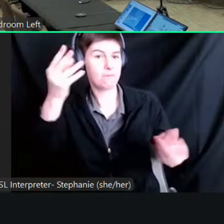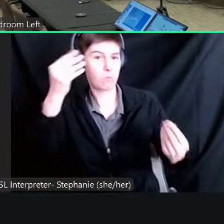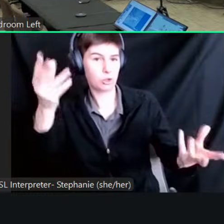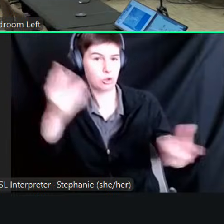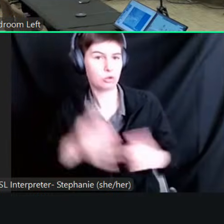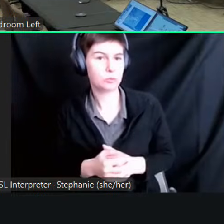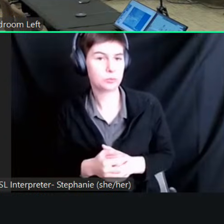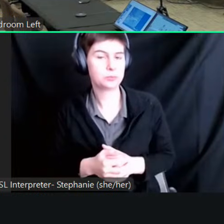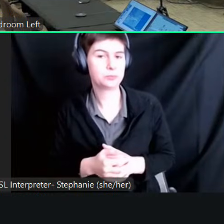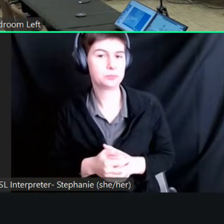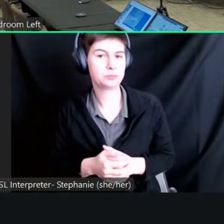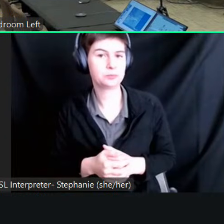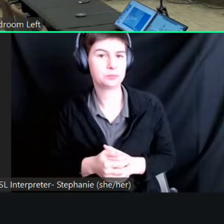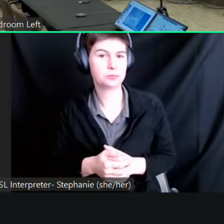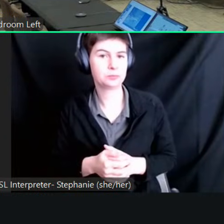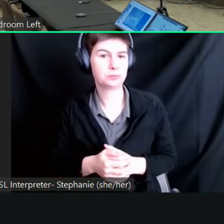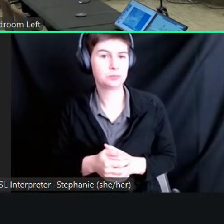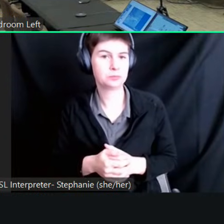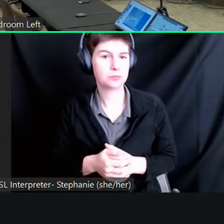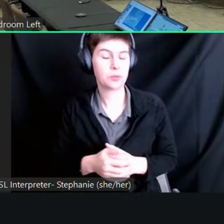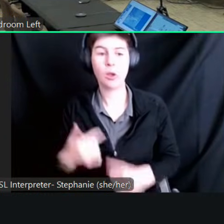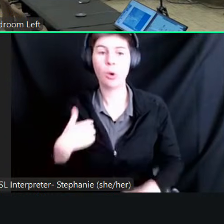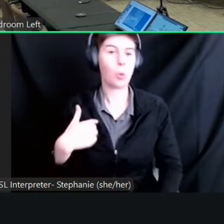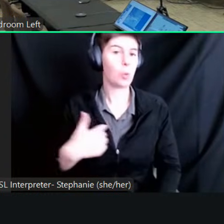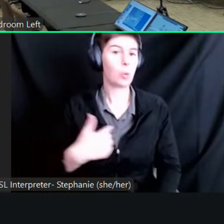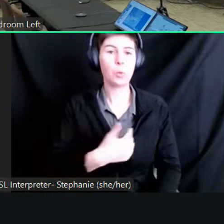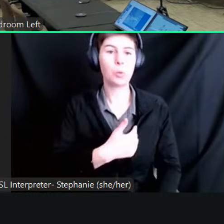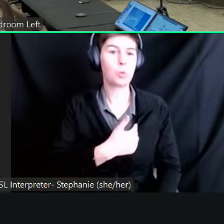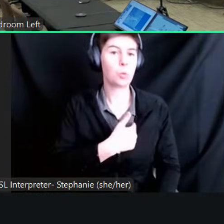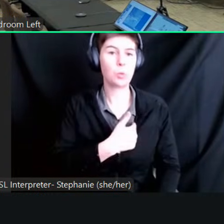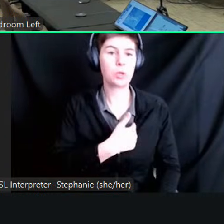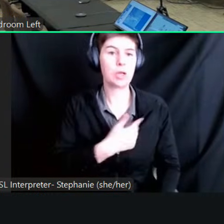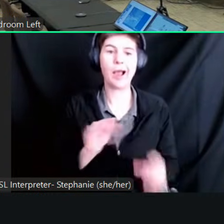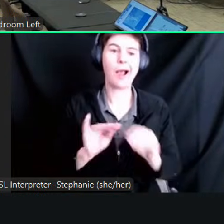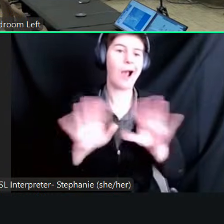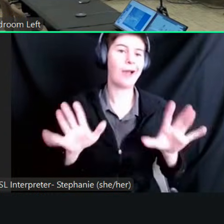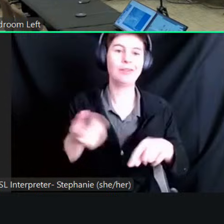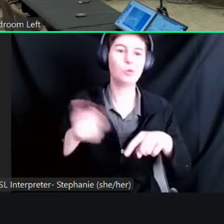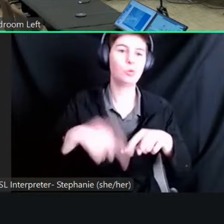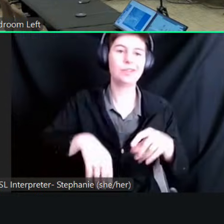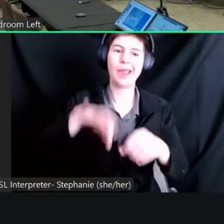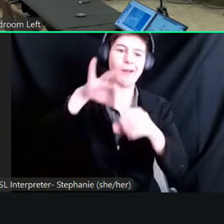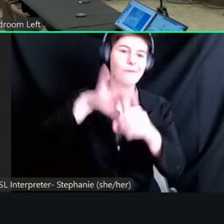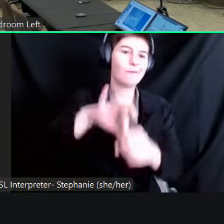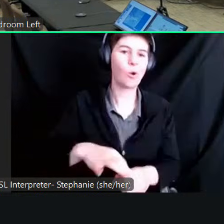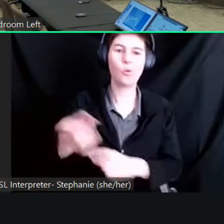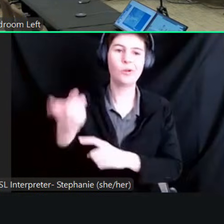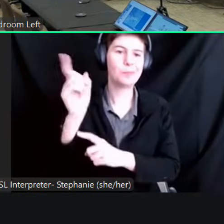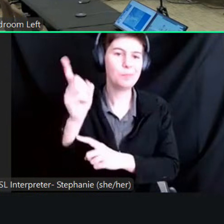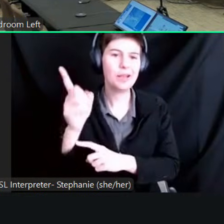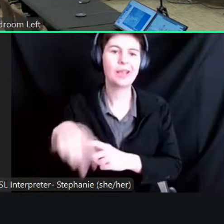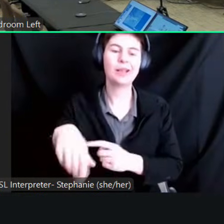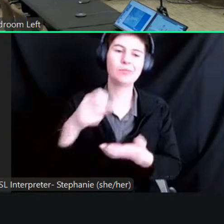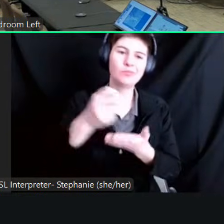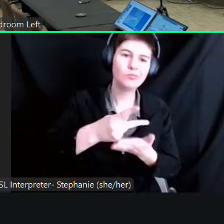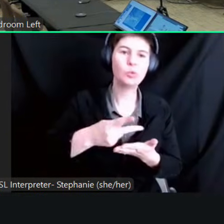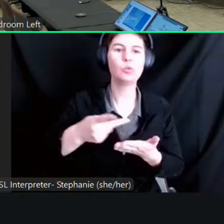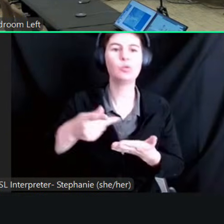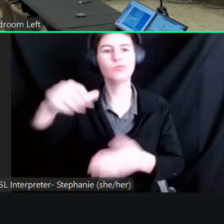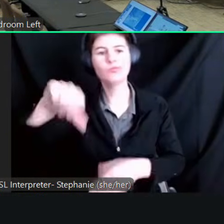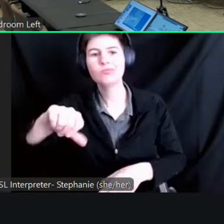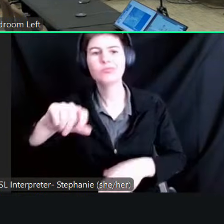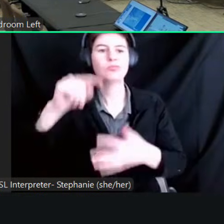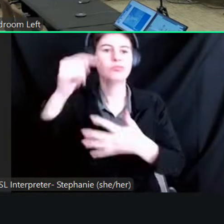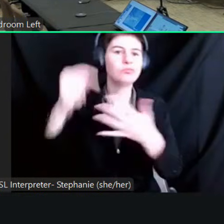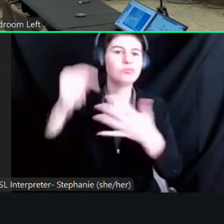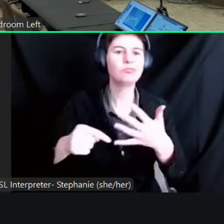And we will not be able in this session to obviously vote on minutes or take up any other business